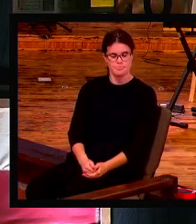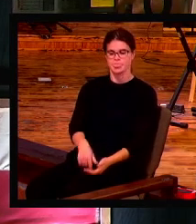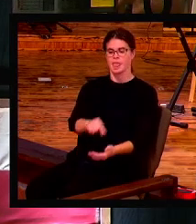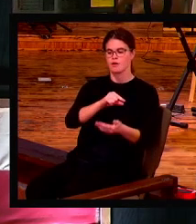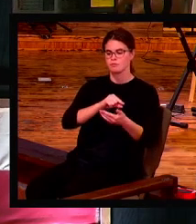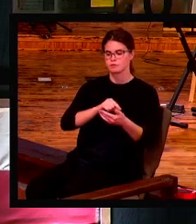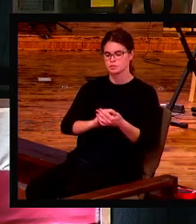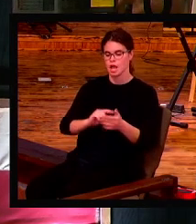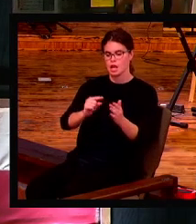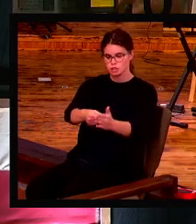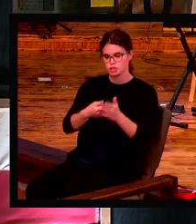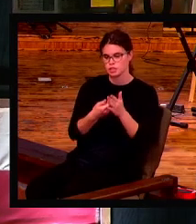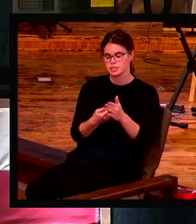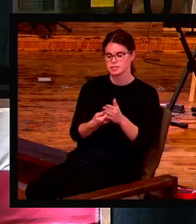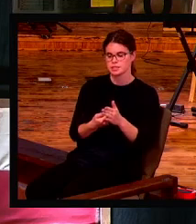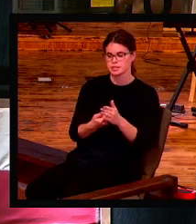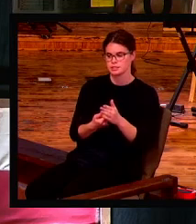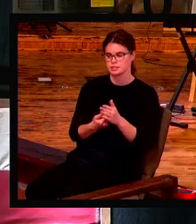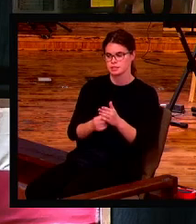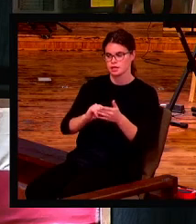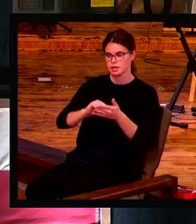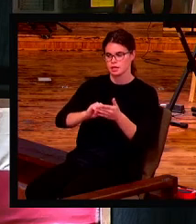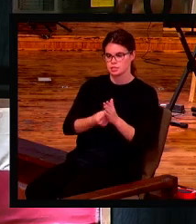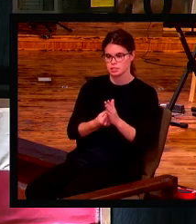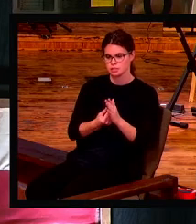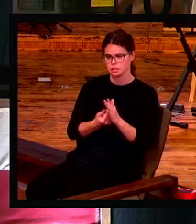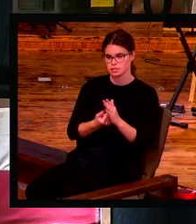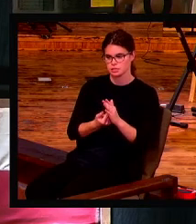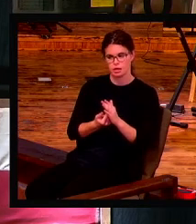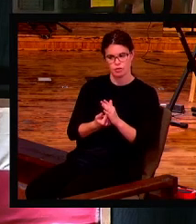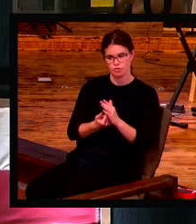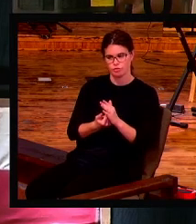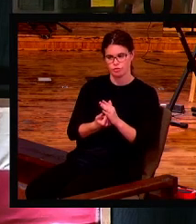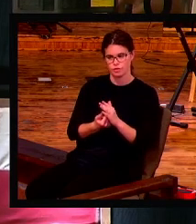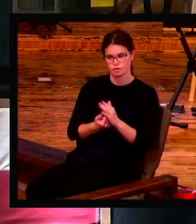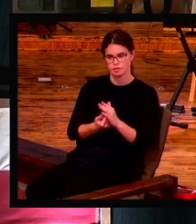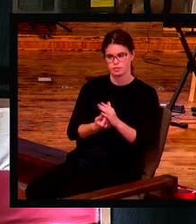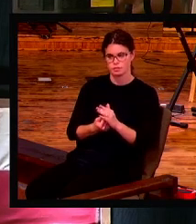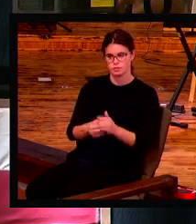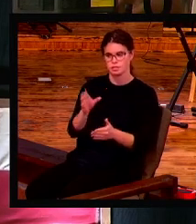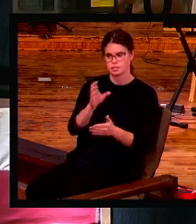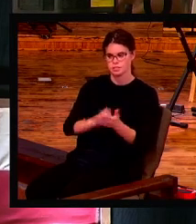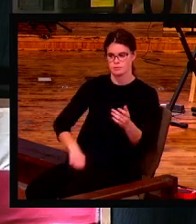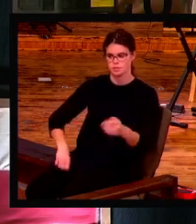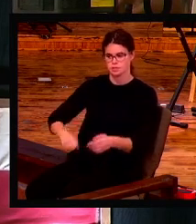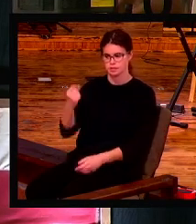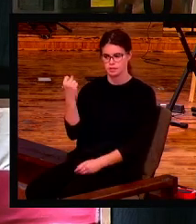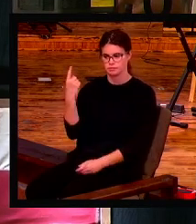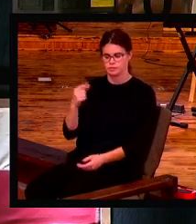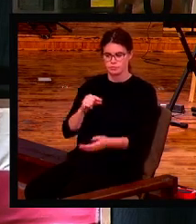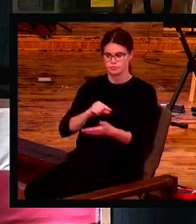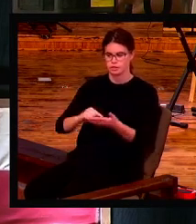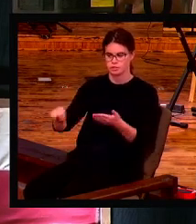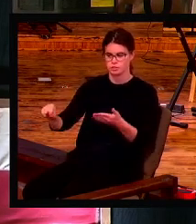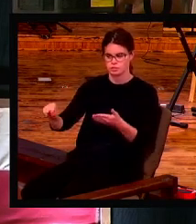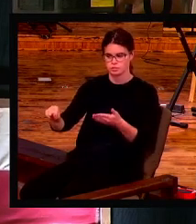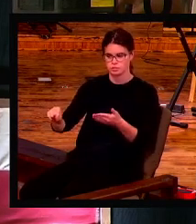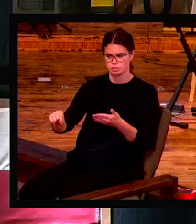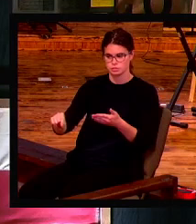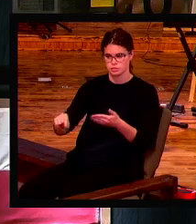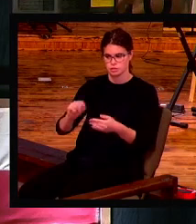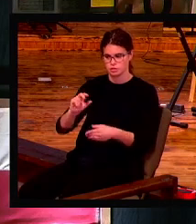11. Genesis chapter 37, verse 5. We're going to read through 11. And as I set this up, I want you to understand.